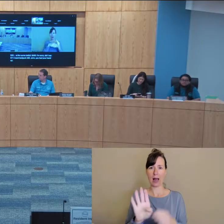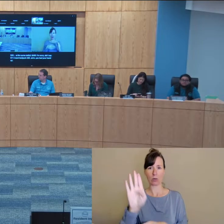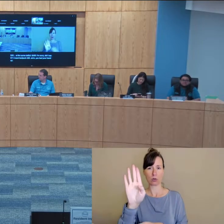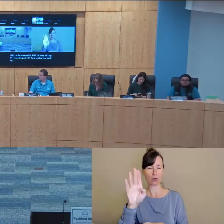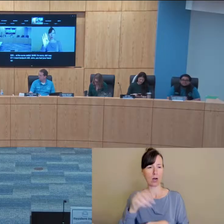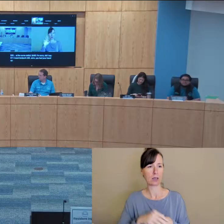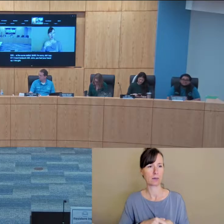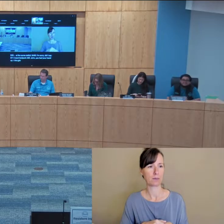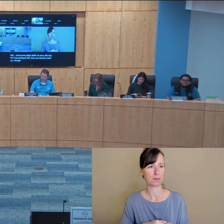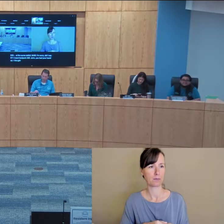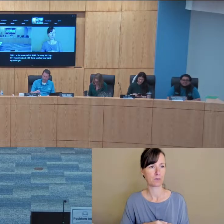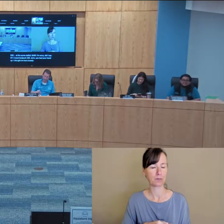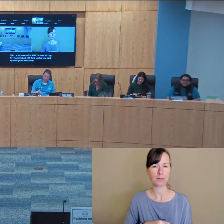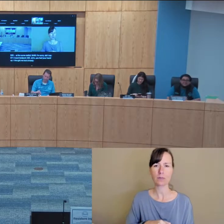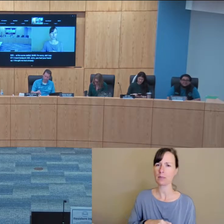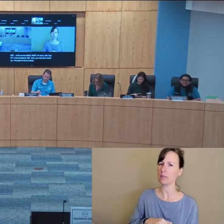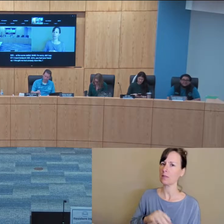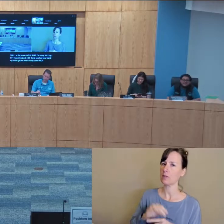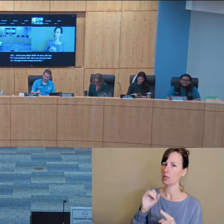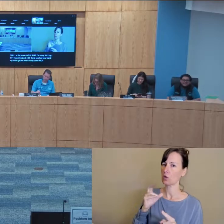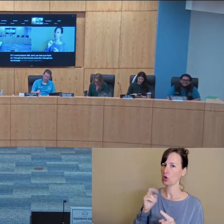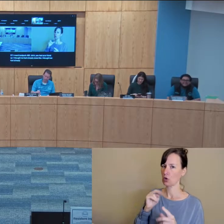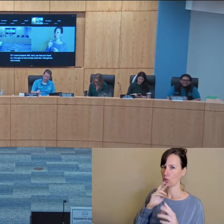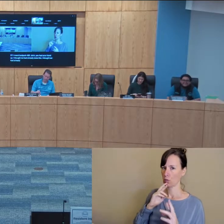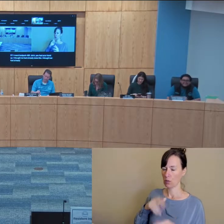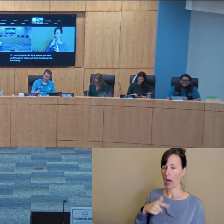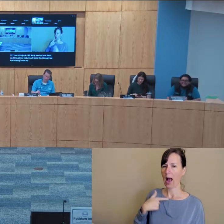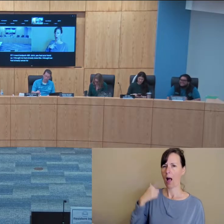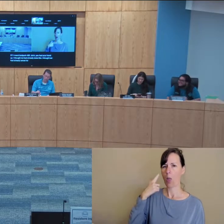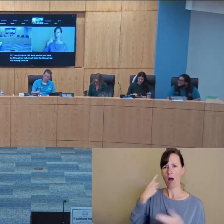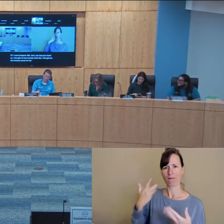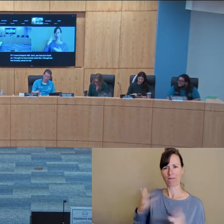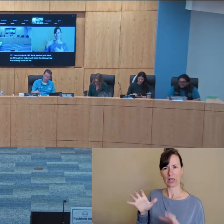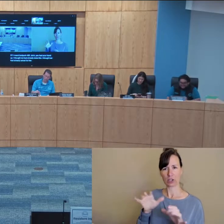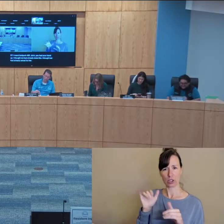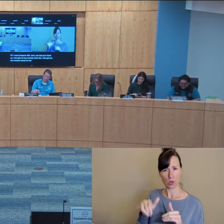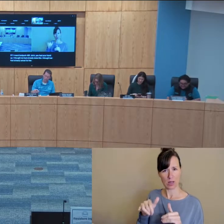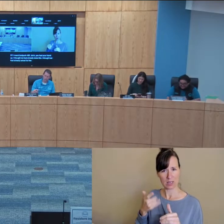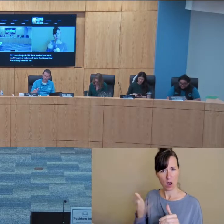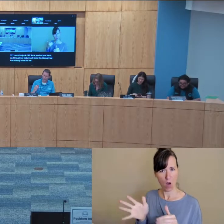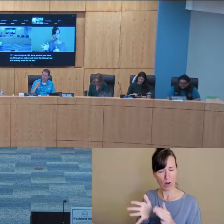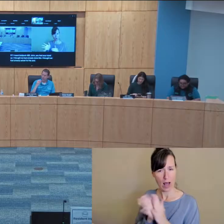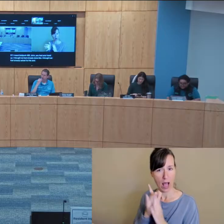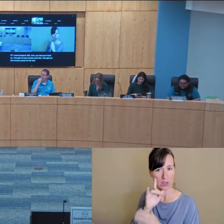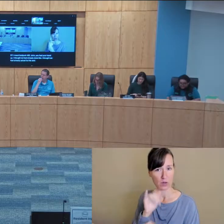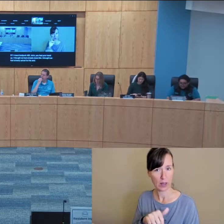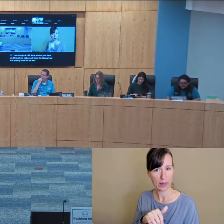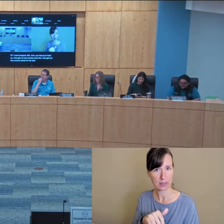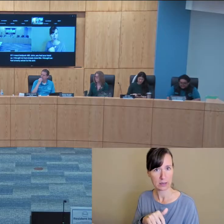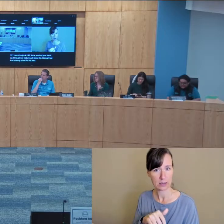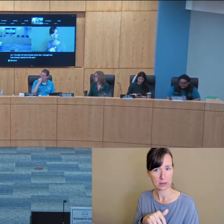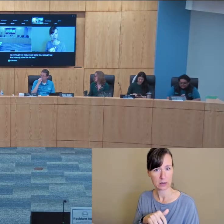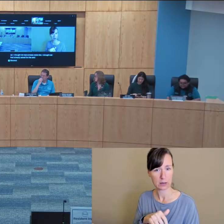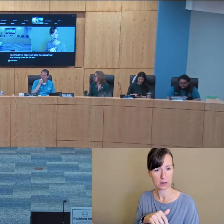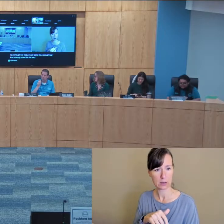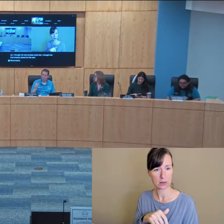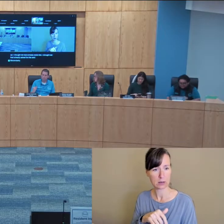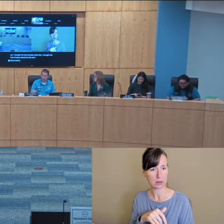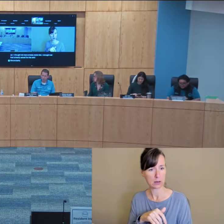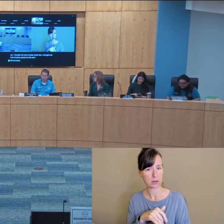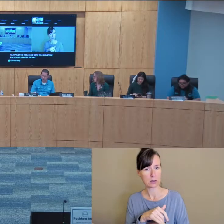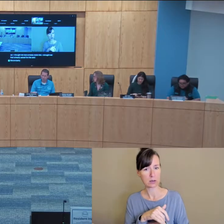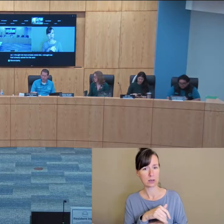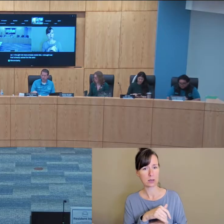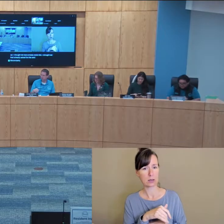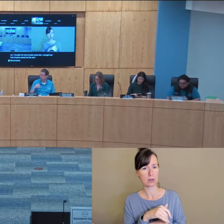I thought we had already done this. I thought we had already asked for this. No. And secondarily,